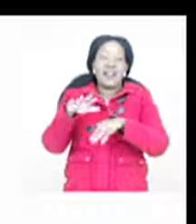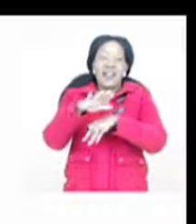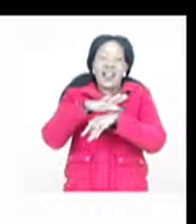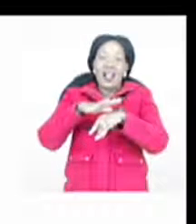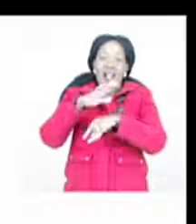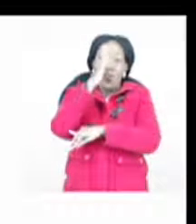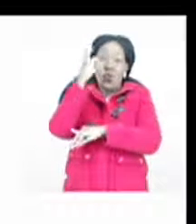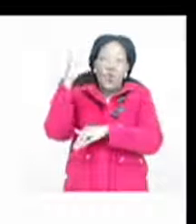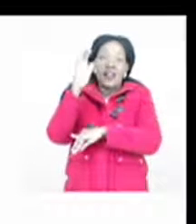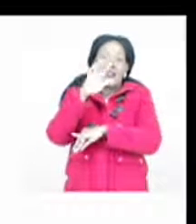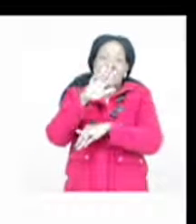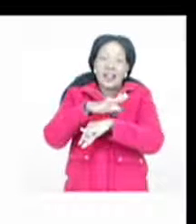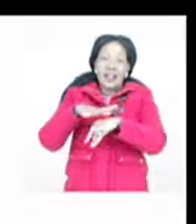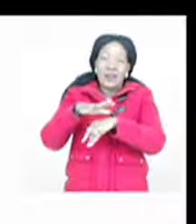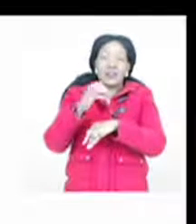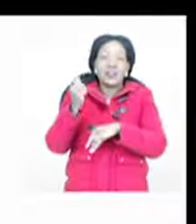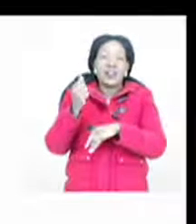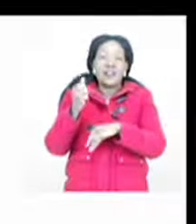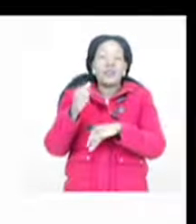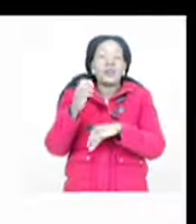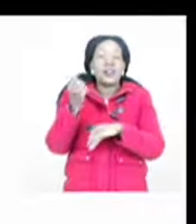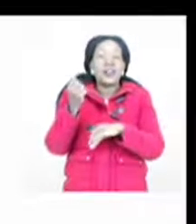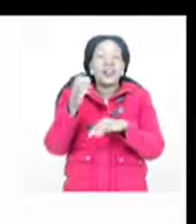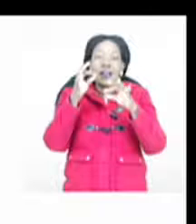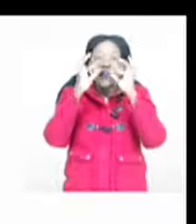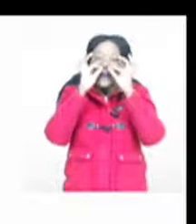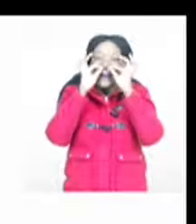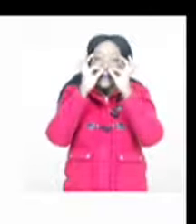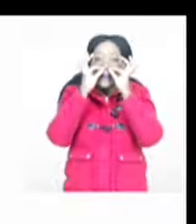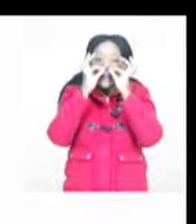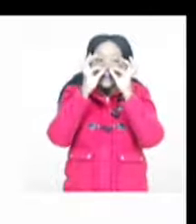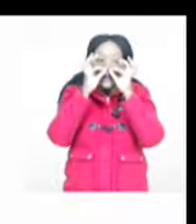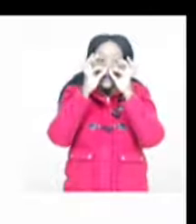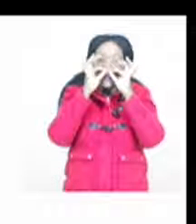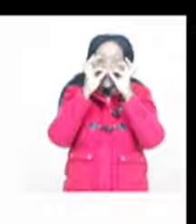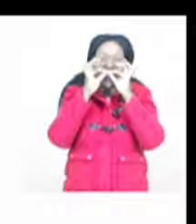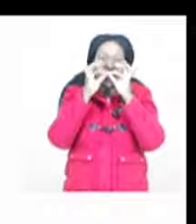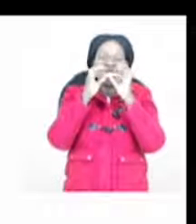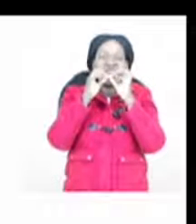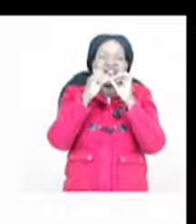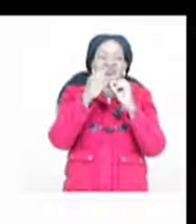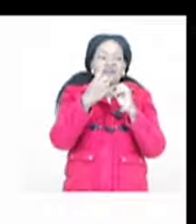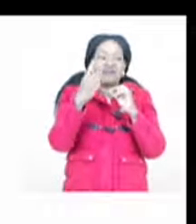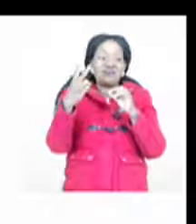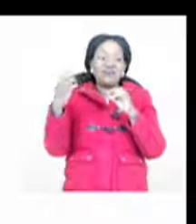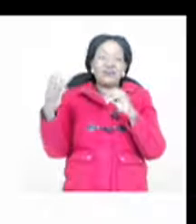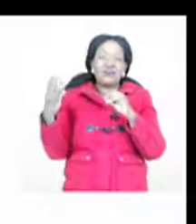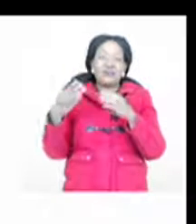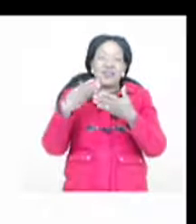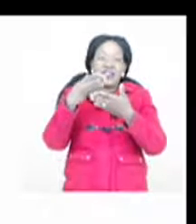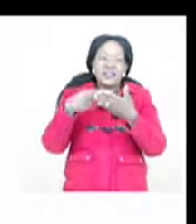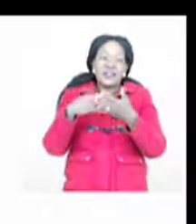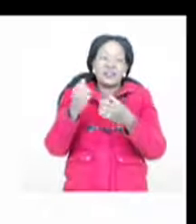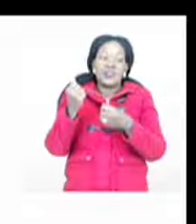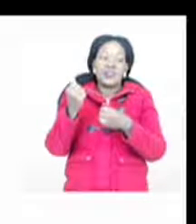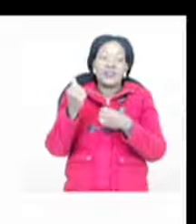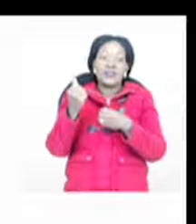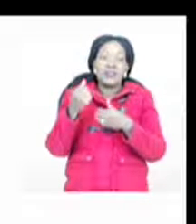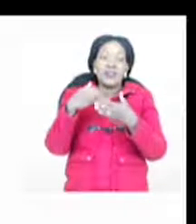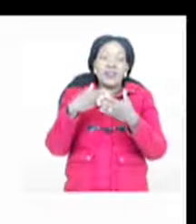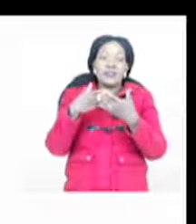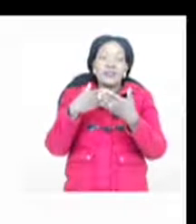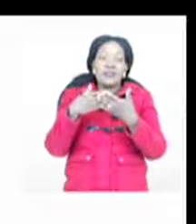have there, and it's called a hippopotamus. Now let's count the hippos on our page. But before we